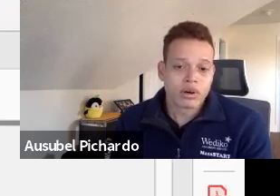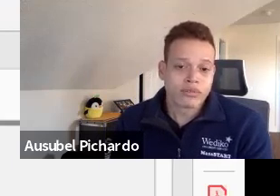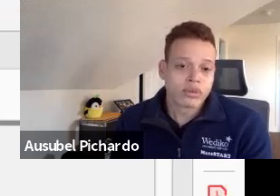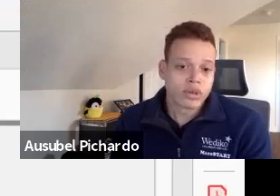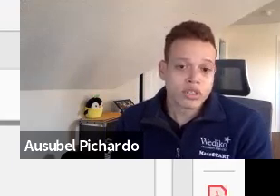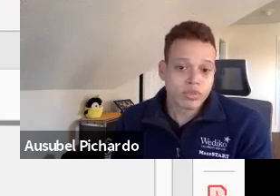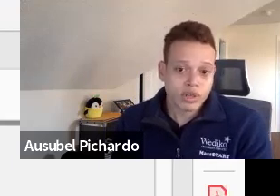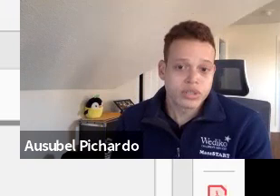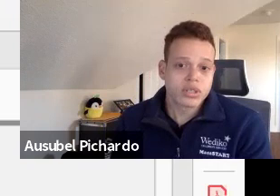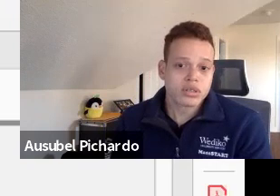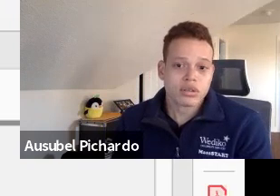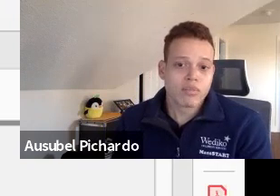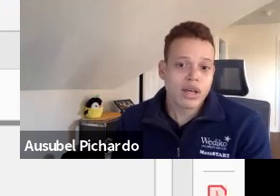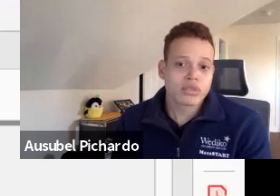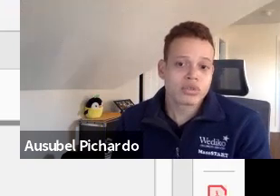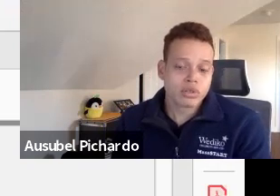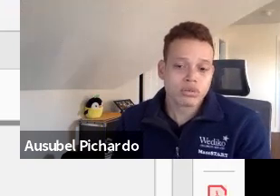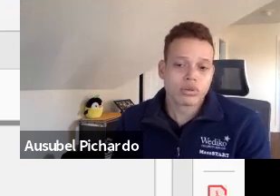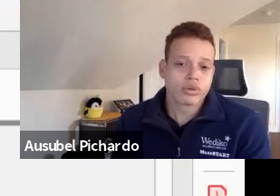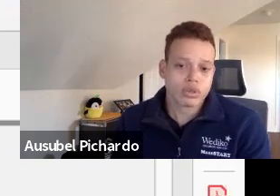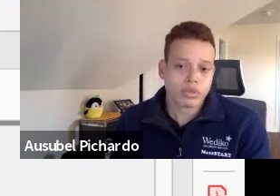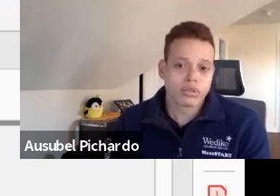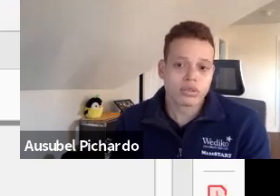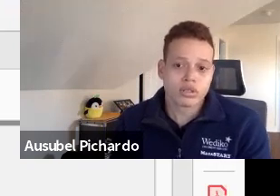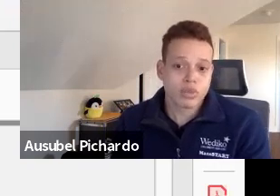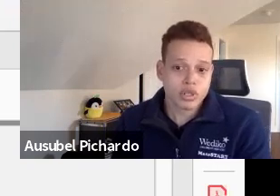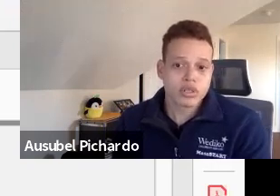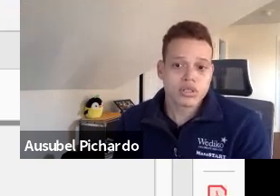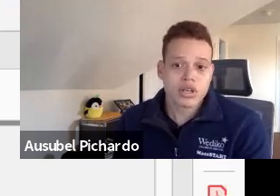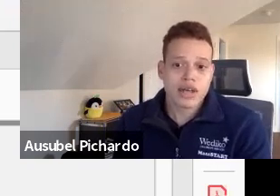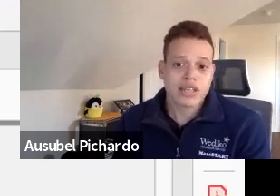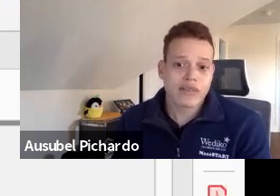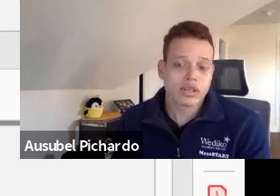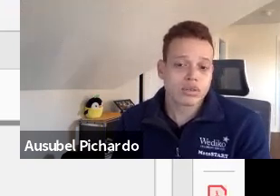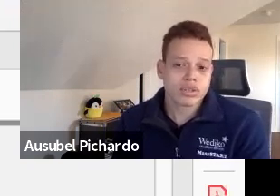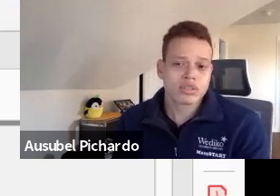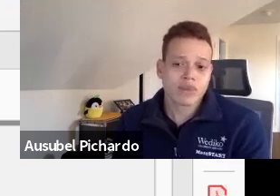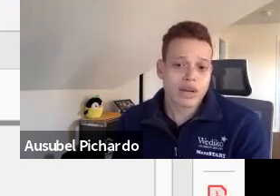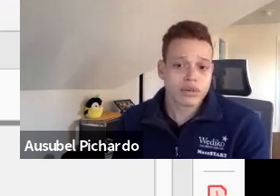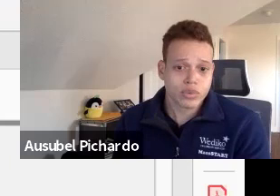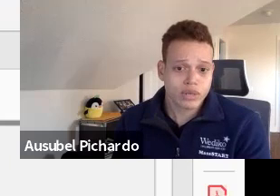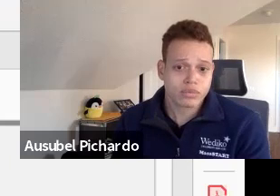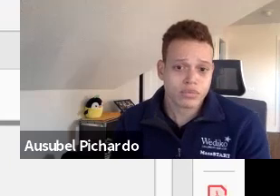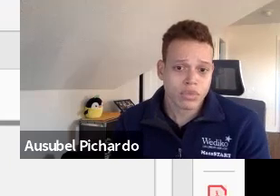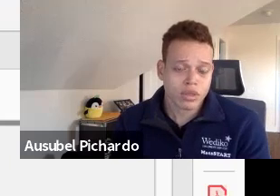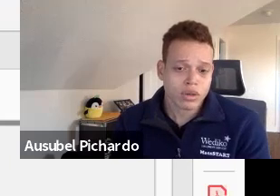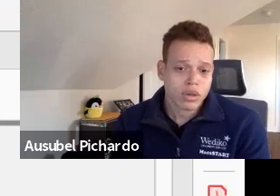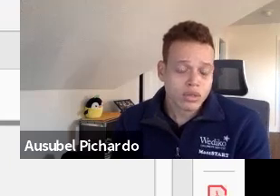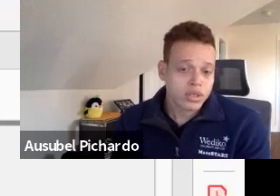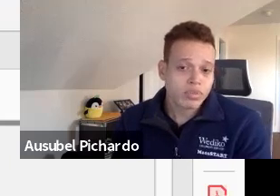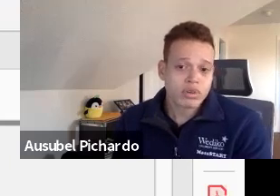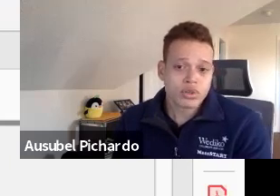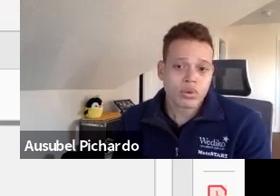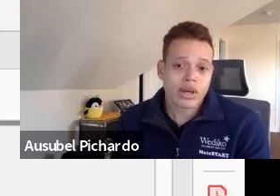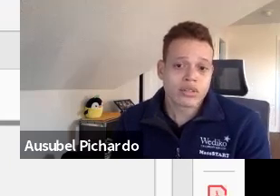principle of reciprocity demands to view non-human species as having intrinsic value as well.